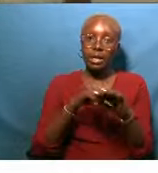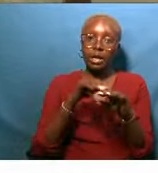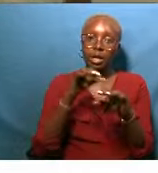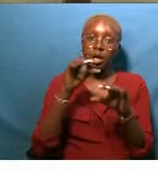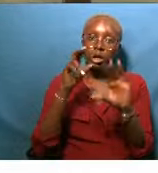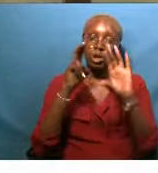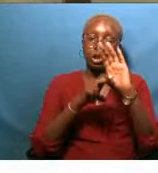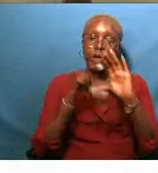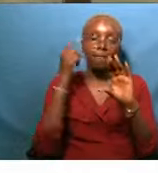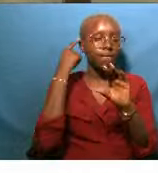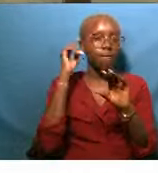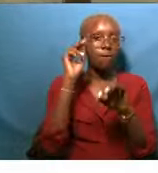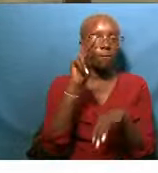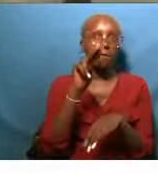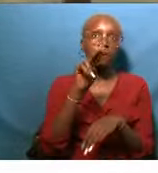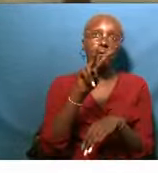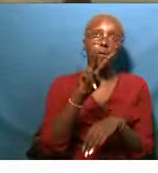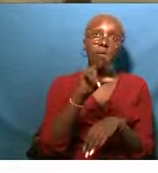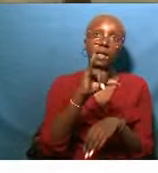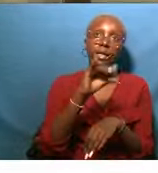of All Saints.